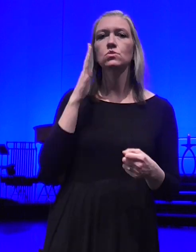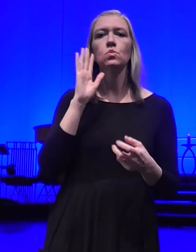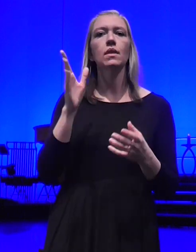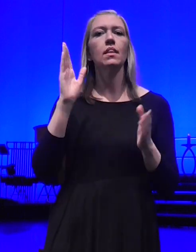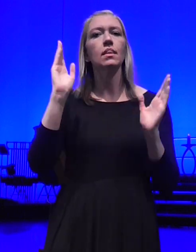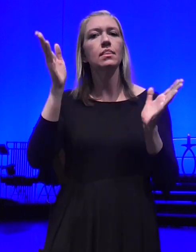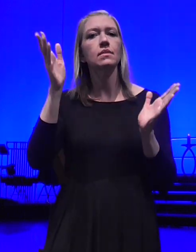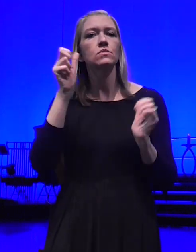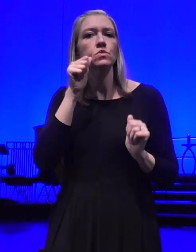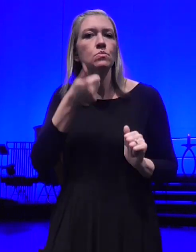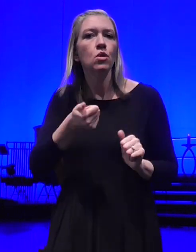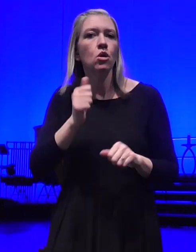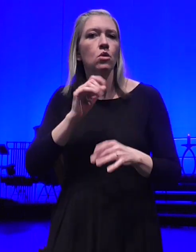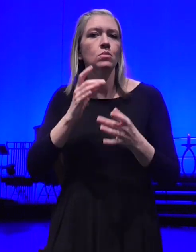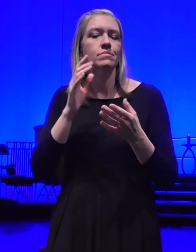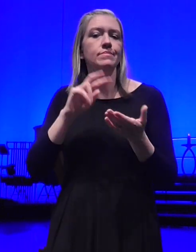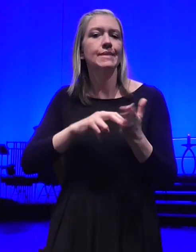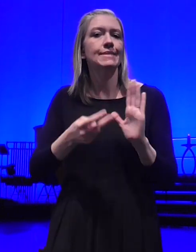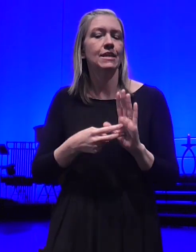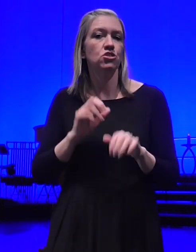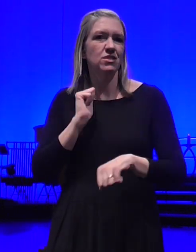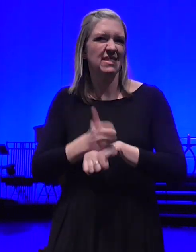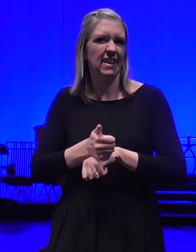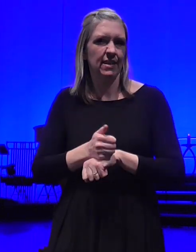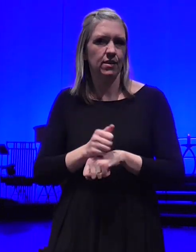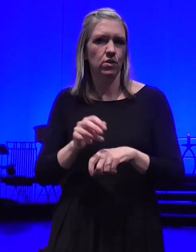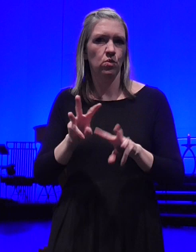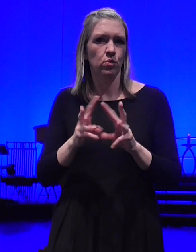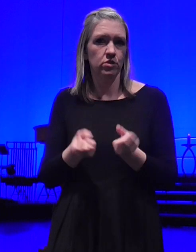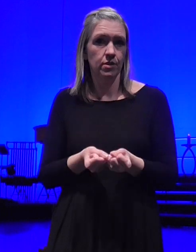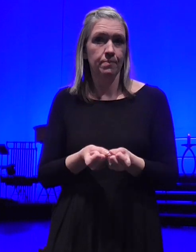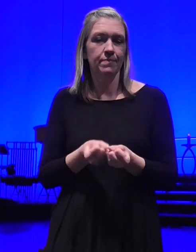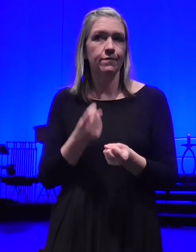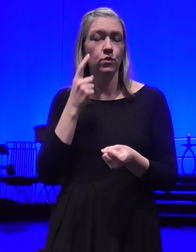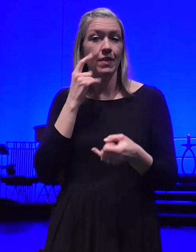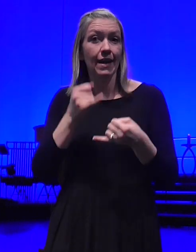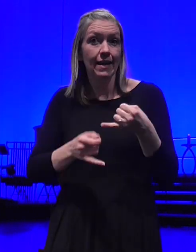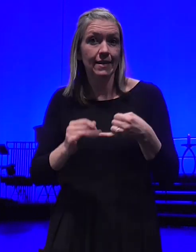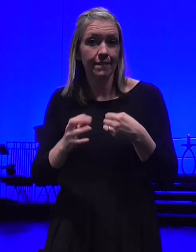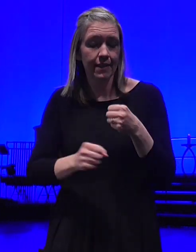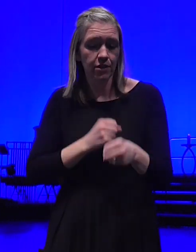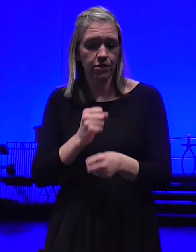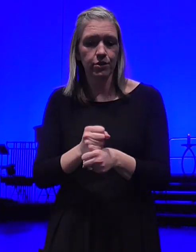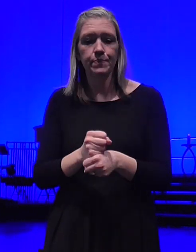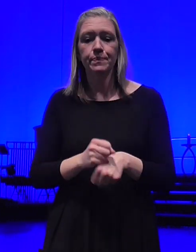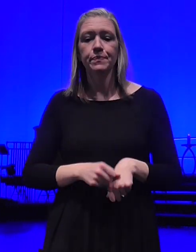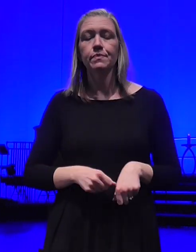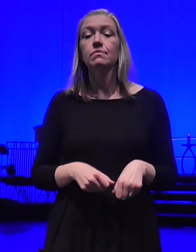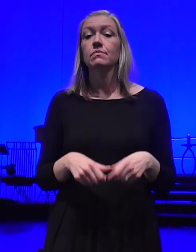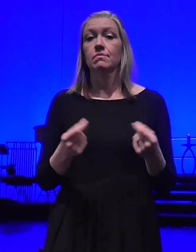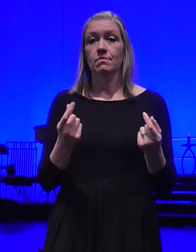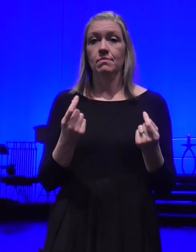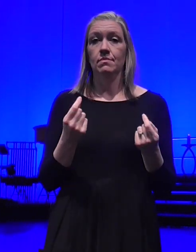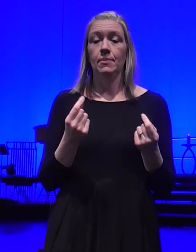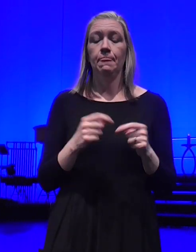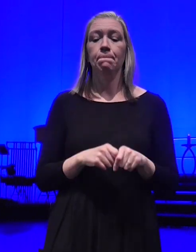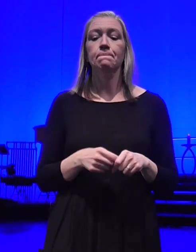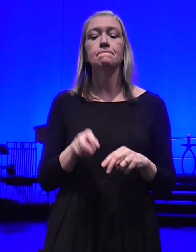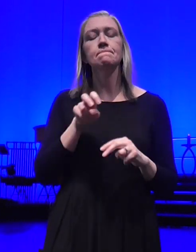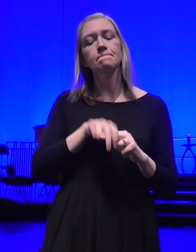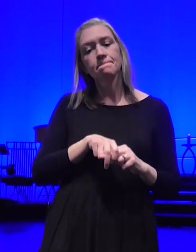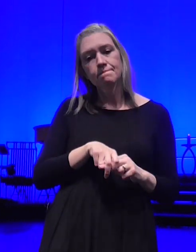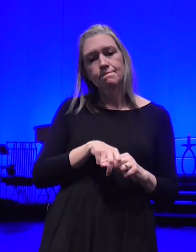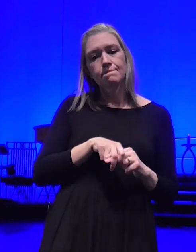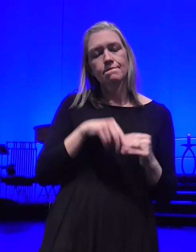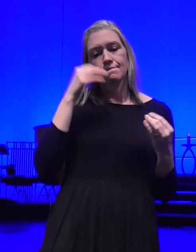intention setting tomorrow. But these are end-of-year practices. So the journal practice is to sit down and think about,